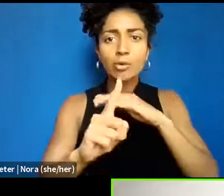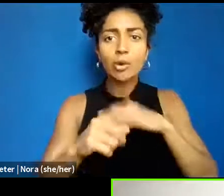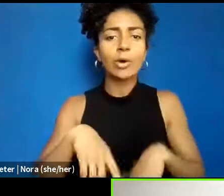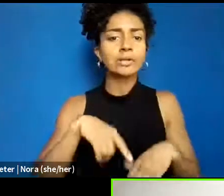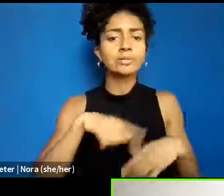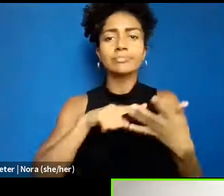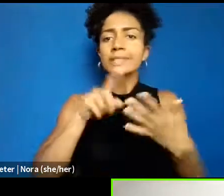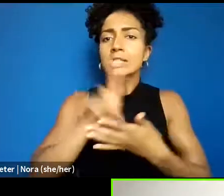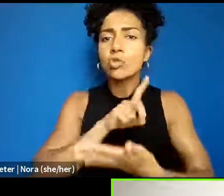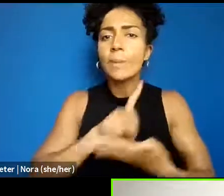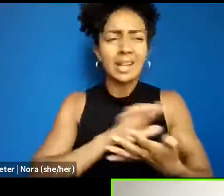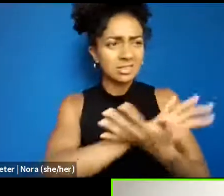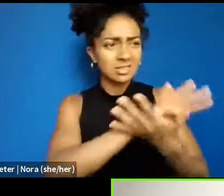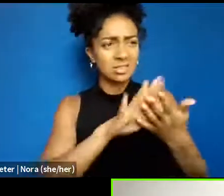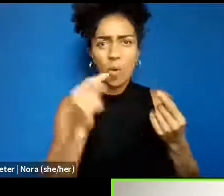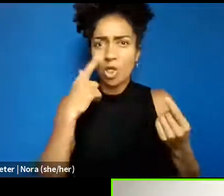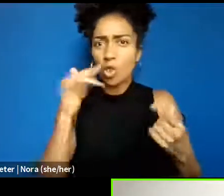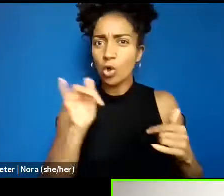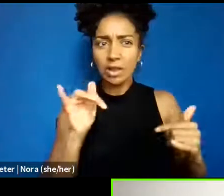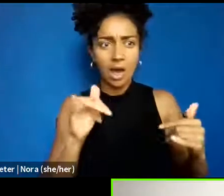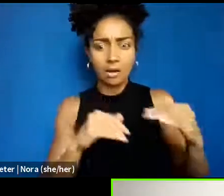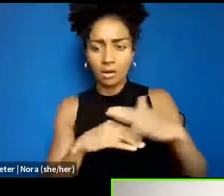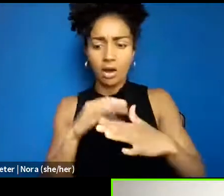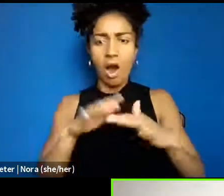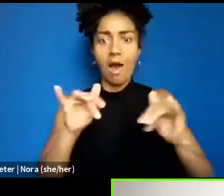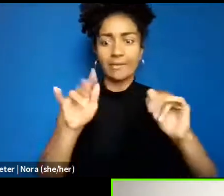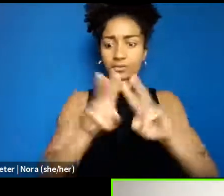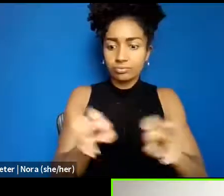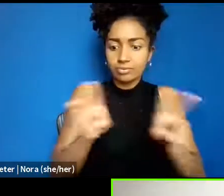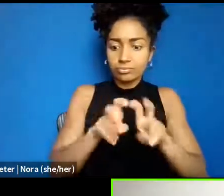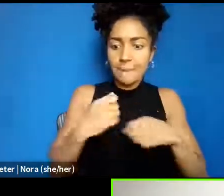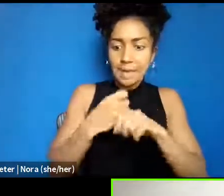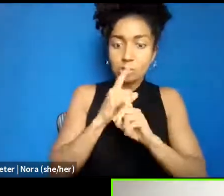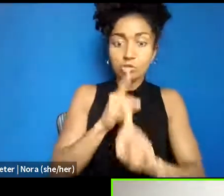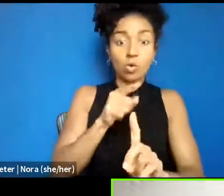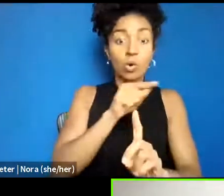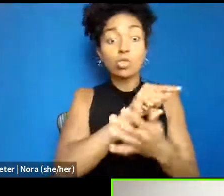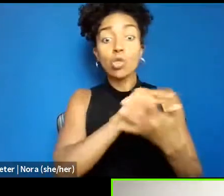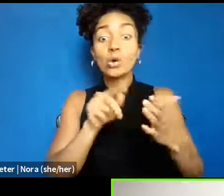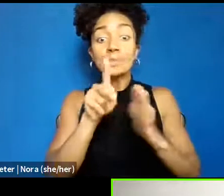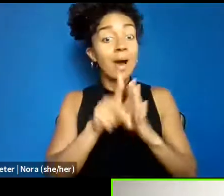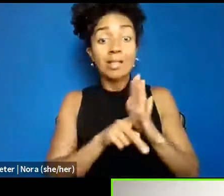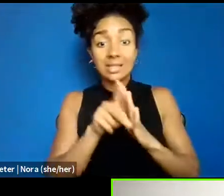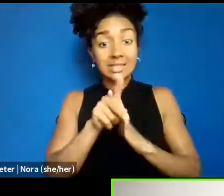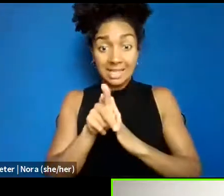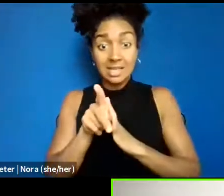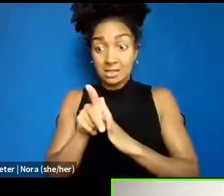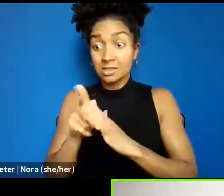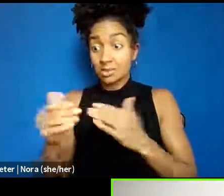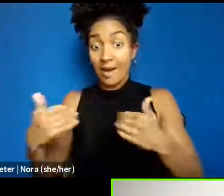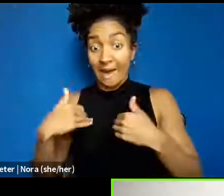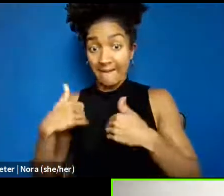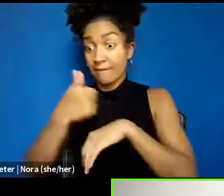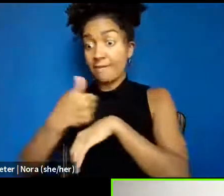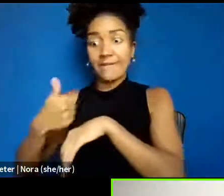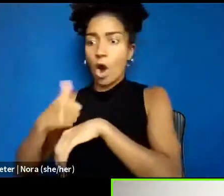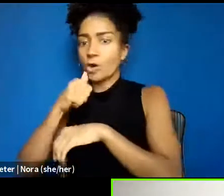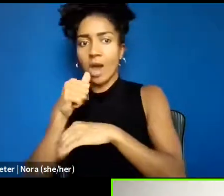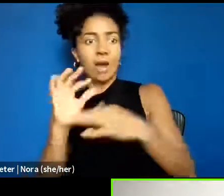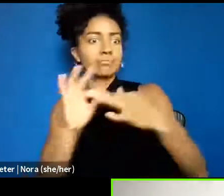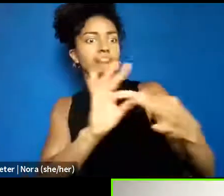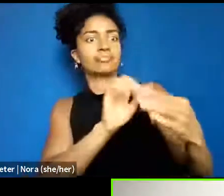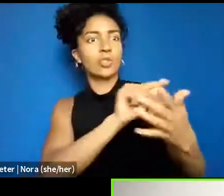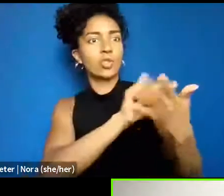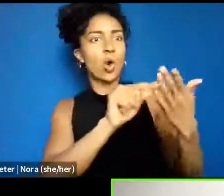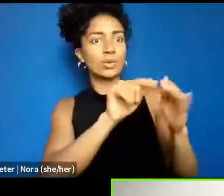auditing, ensuring that those policies in and of themselves are not upholding those sorts of systemic biases and